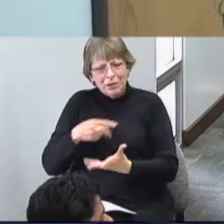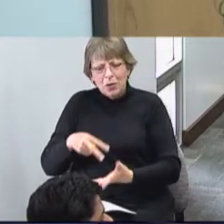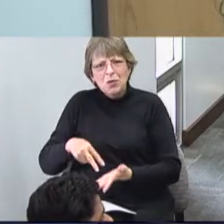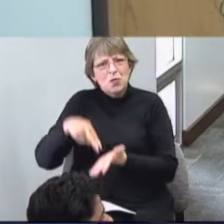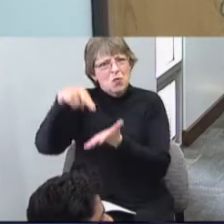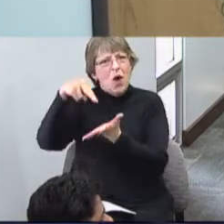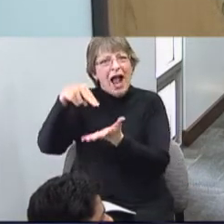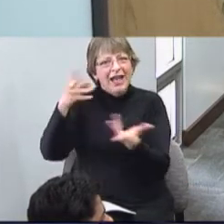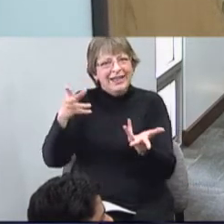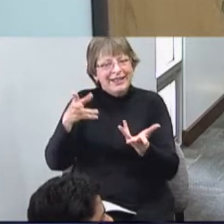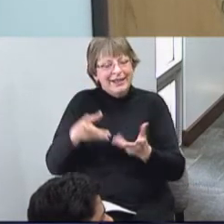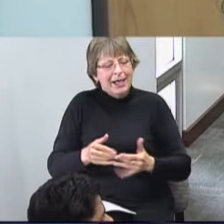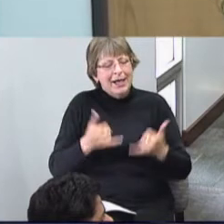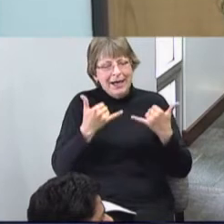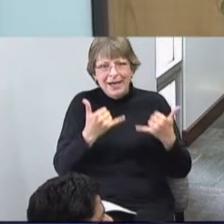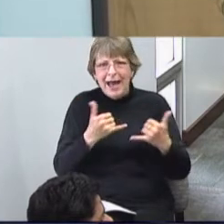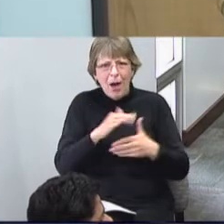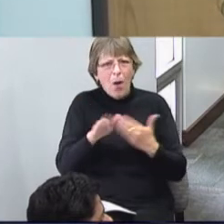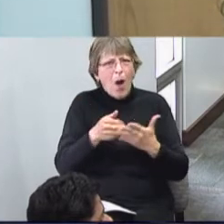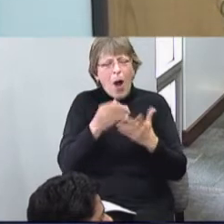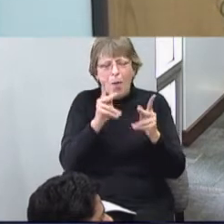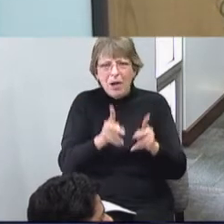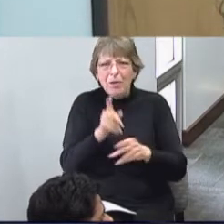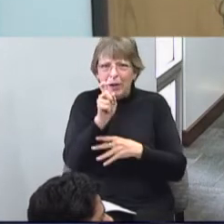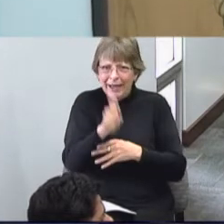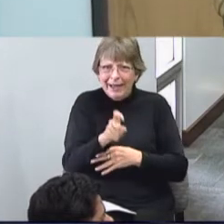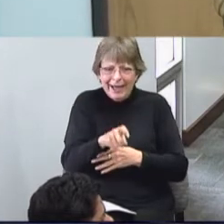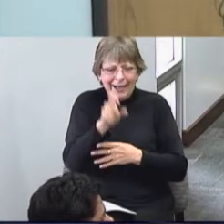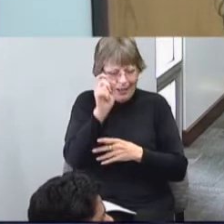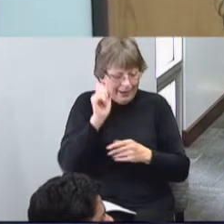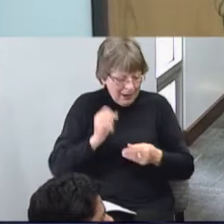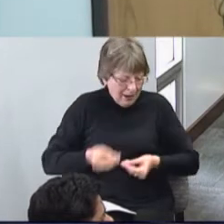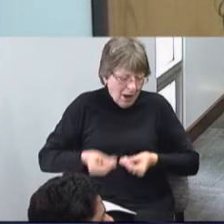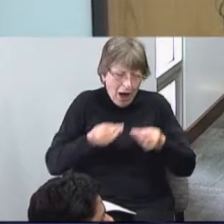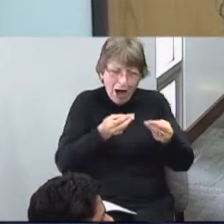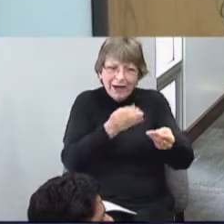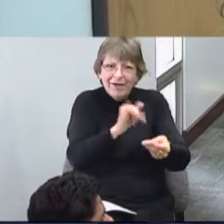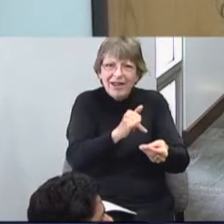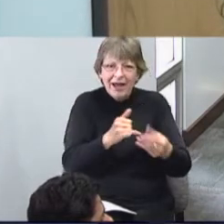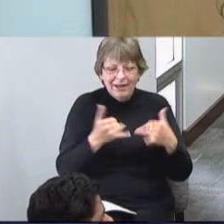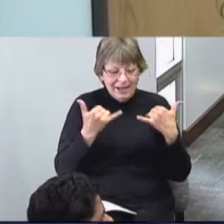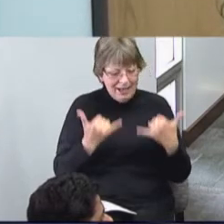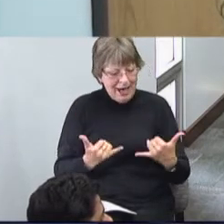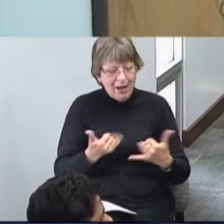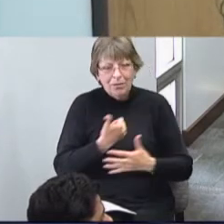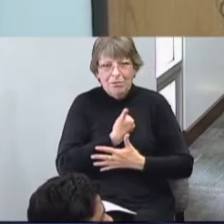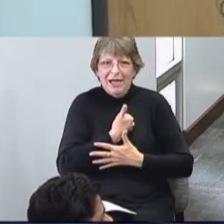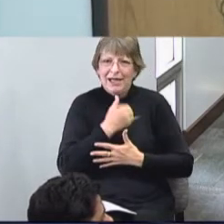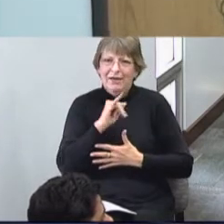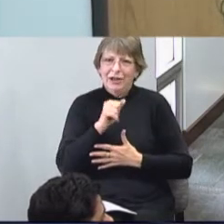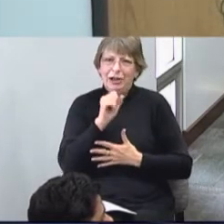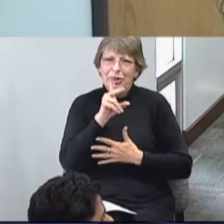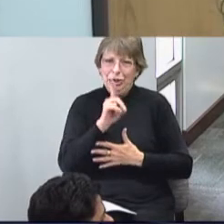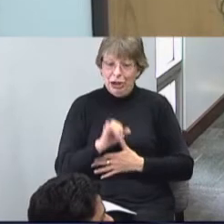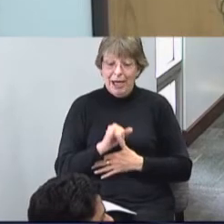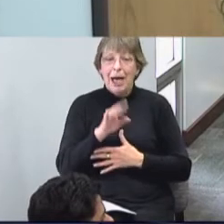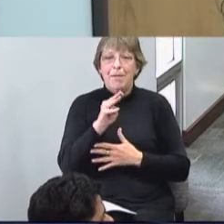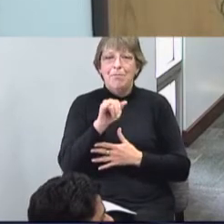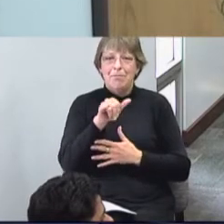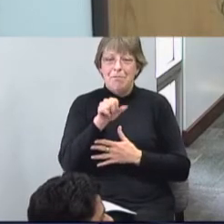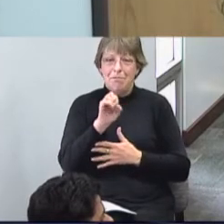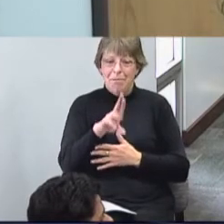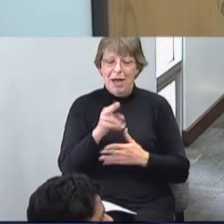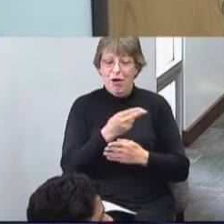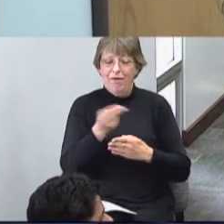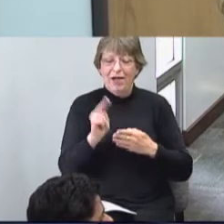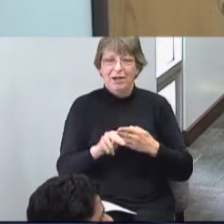reach of every eligible person in need. Now, therefore, I, Jade Pyros de Carvalho, Mayor of the City of Hutchinson, Kansas, do hereby